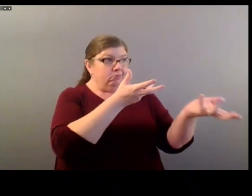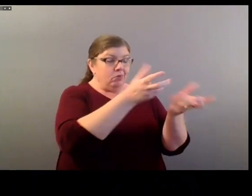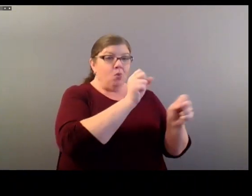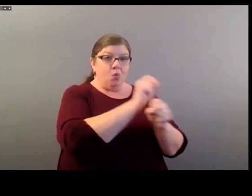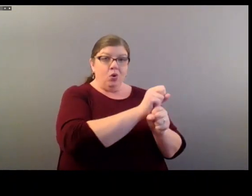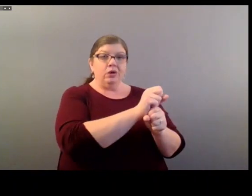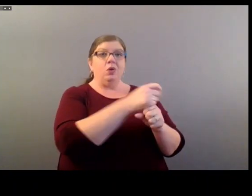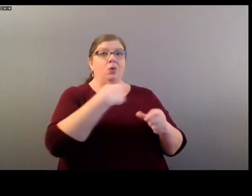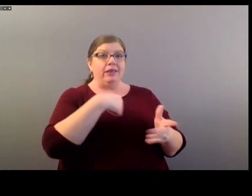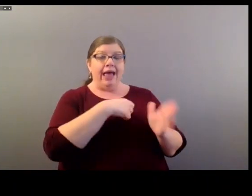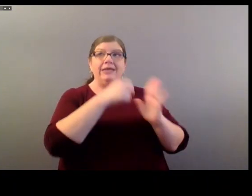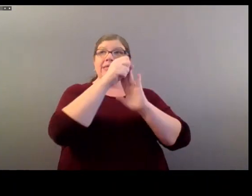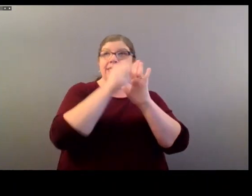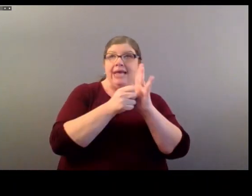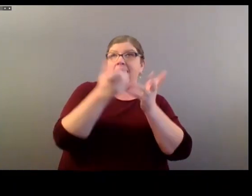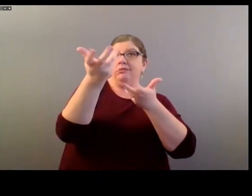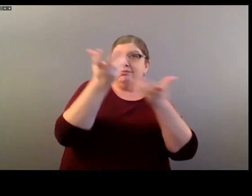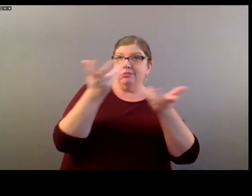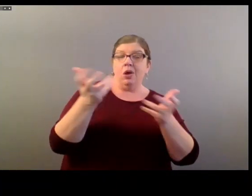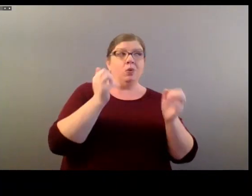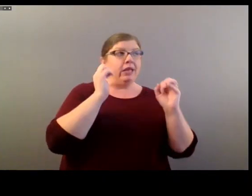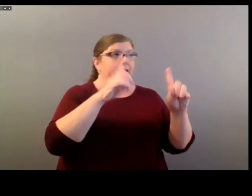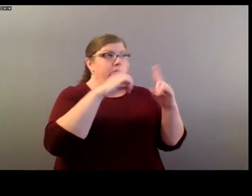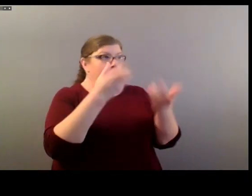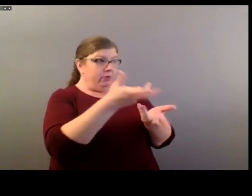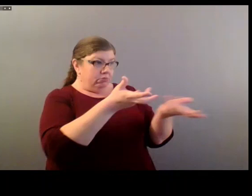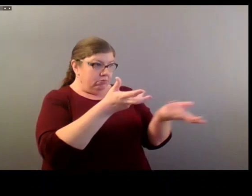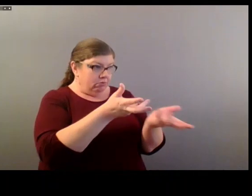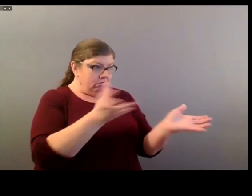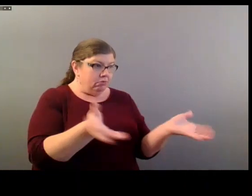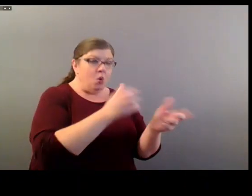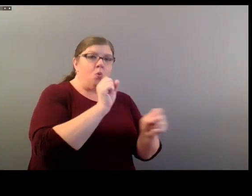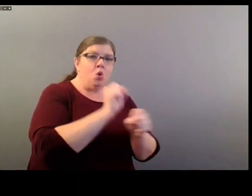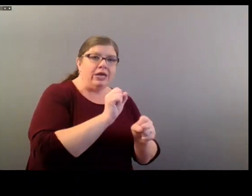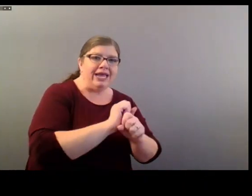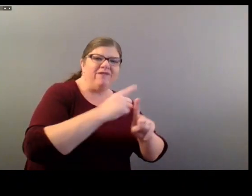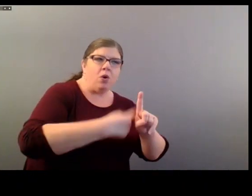the state, with the education department for months now,